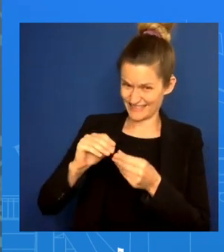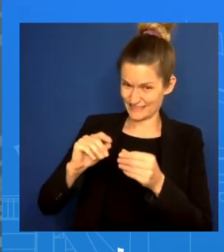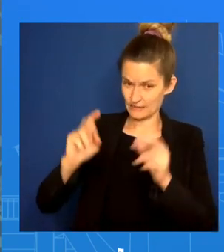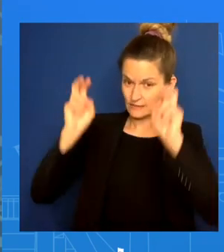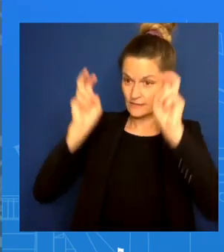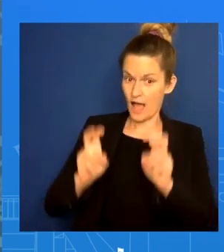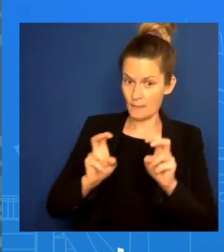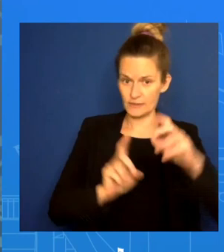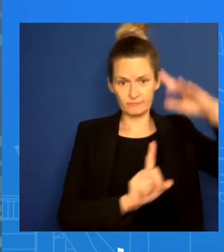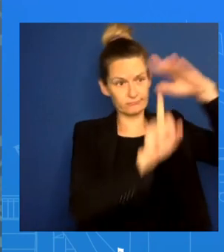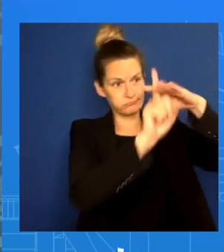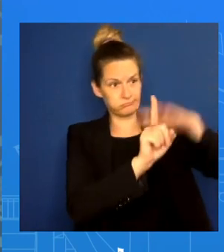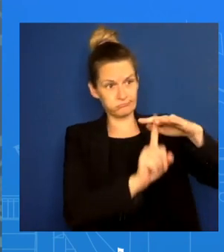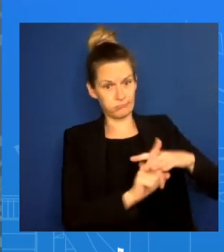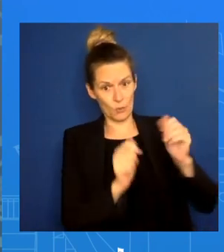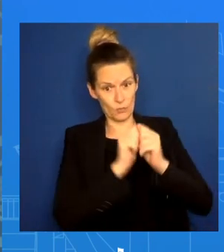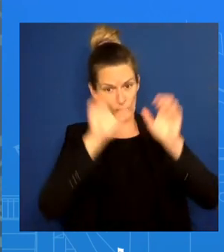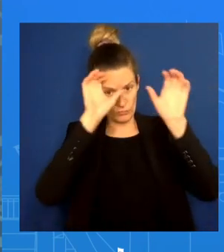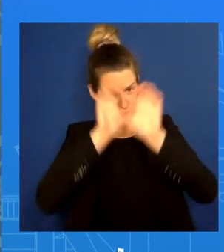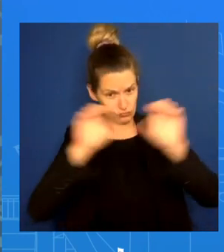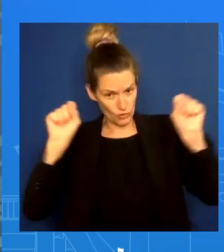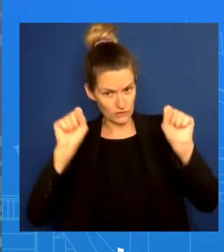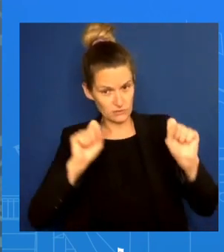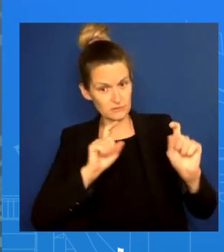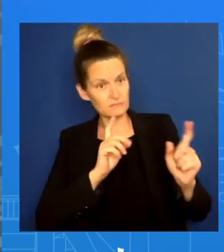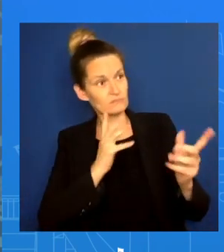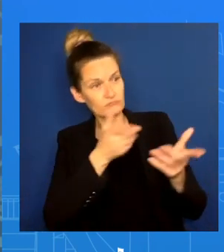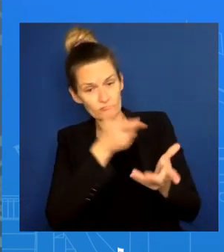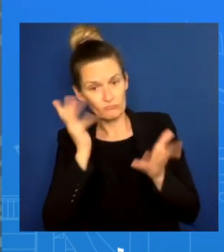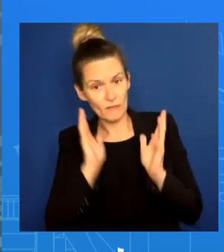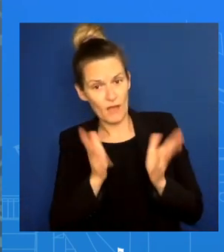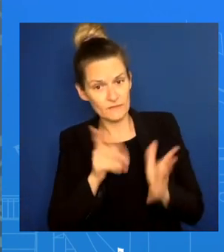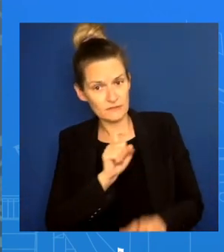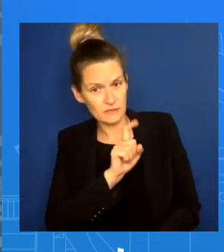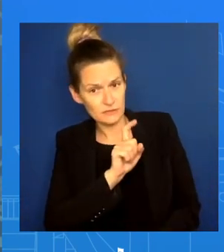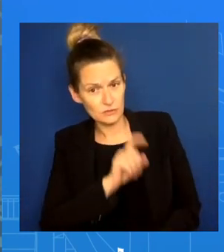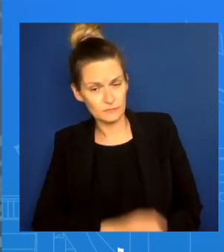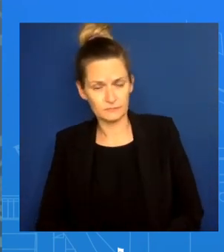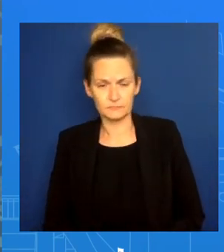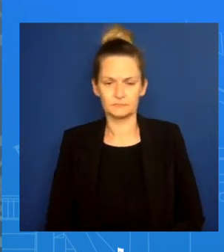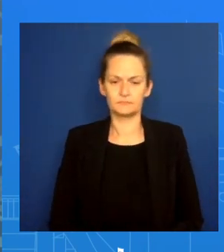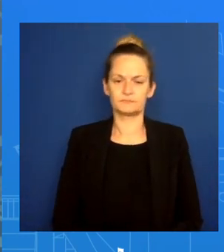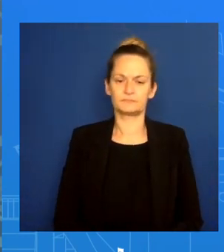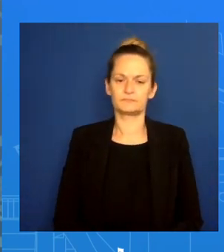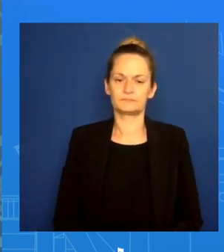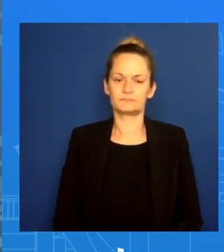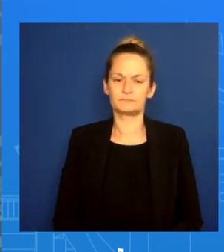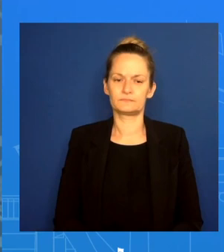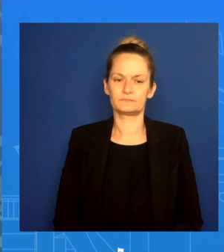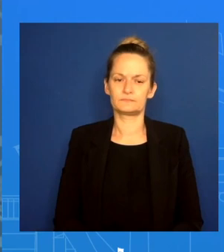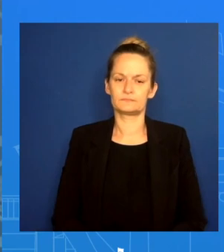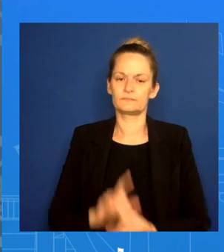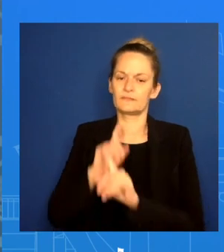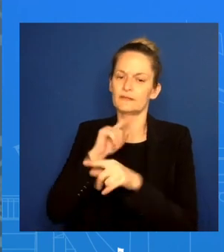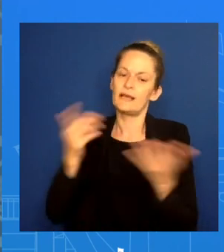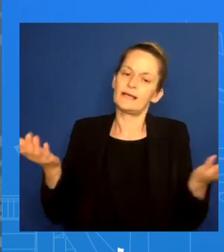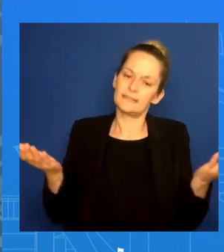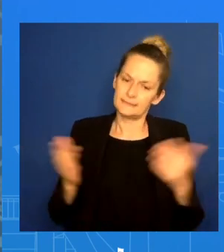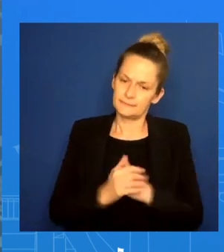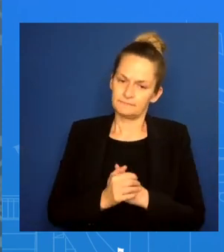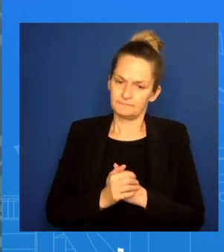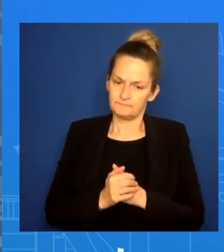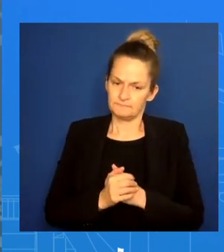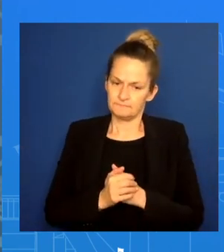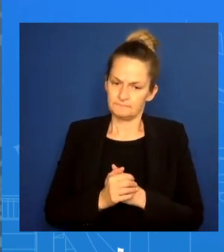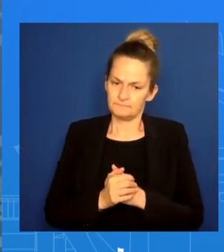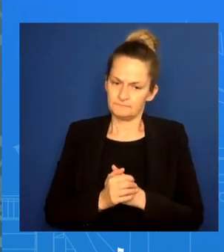routinely, with respect to China's excessive maritime claims that aren't backed up by international